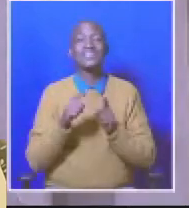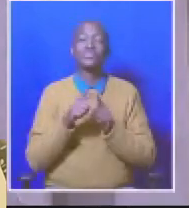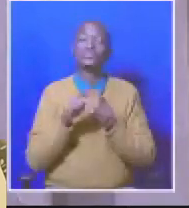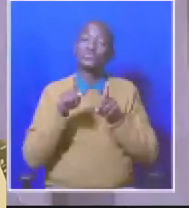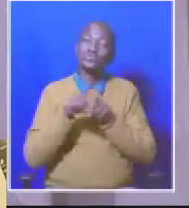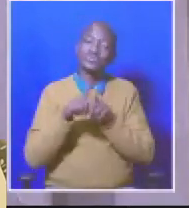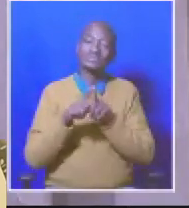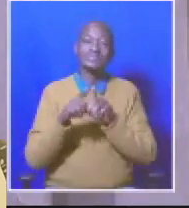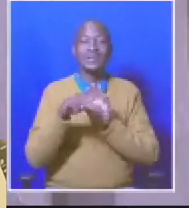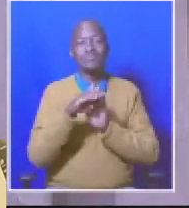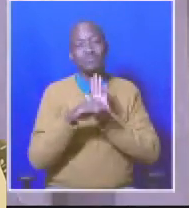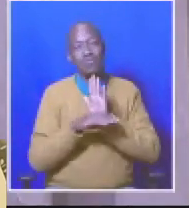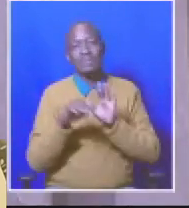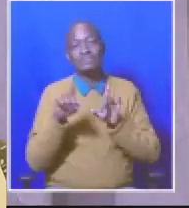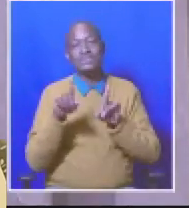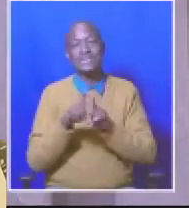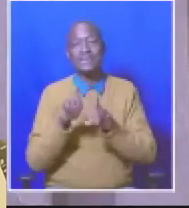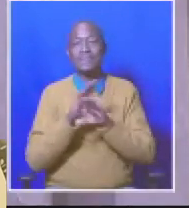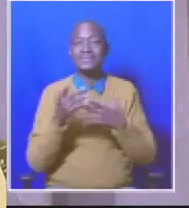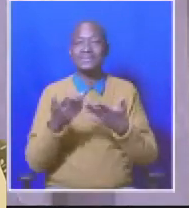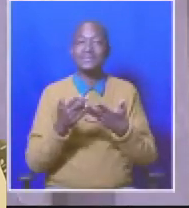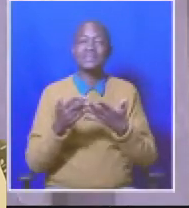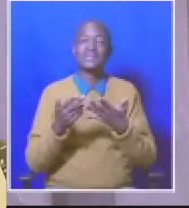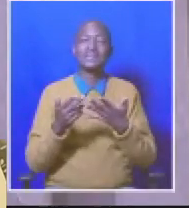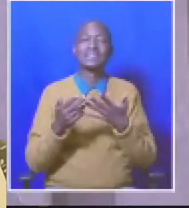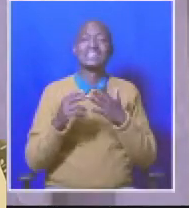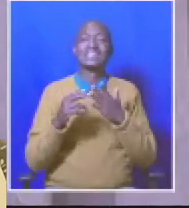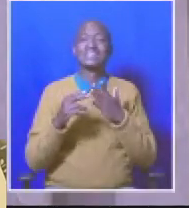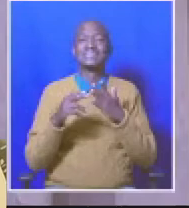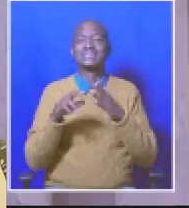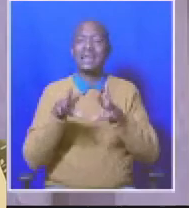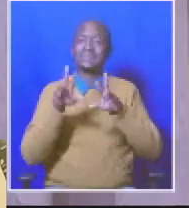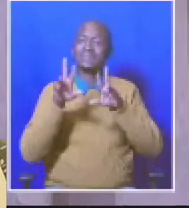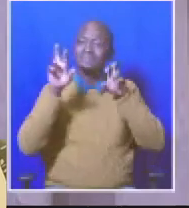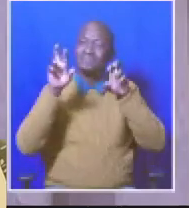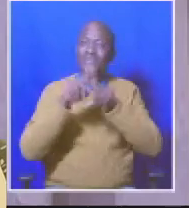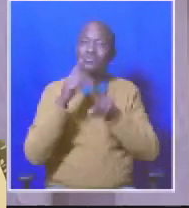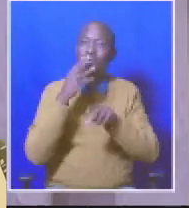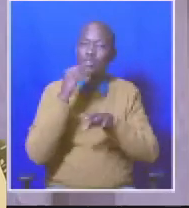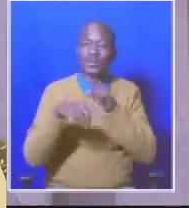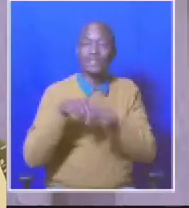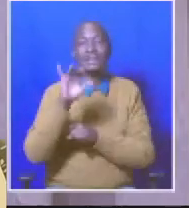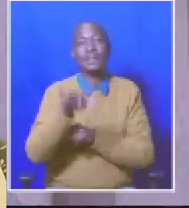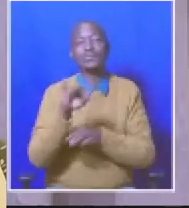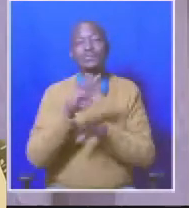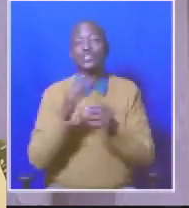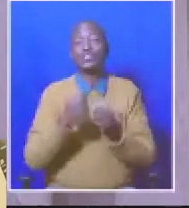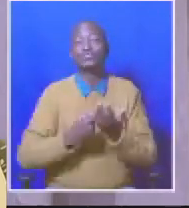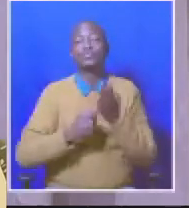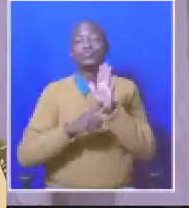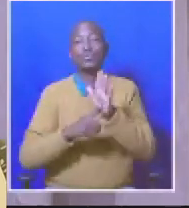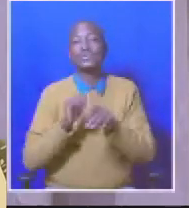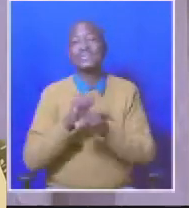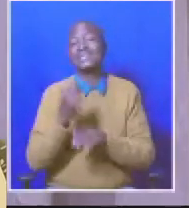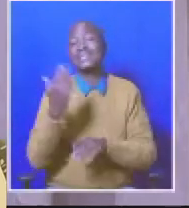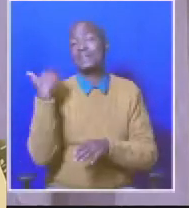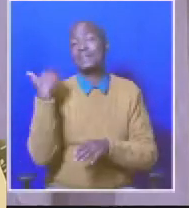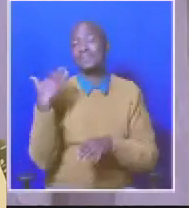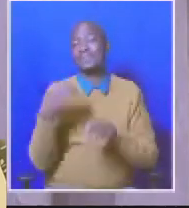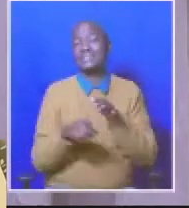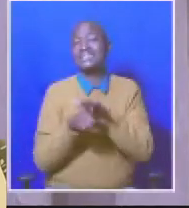programs like the quotas you're talking about are intended to ensure that the previously